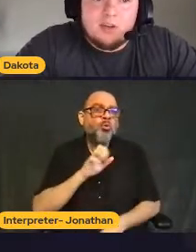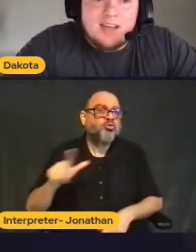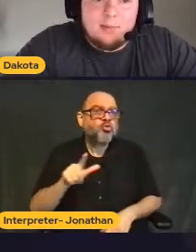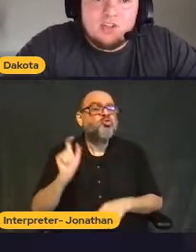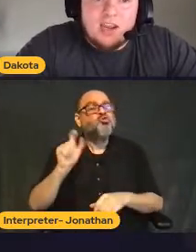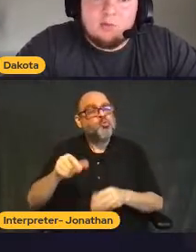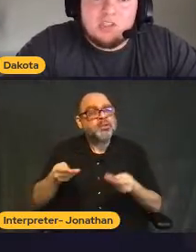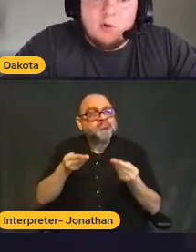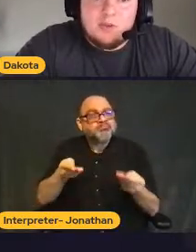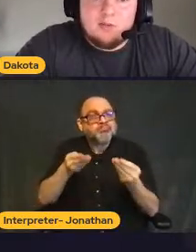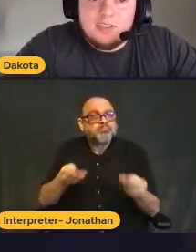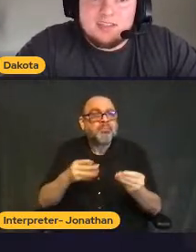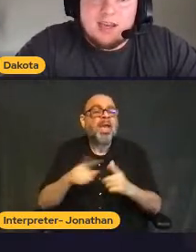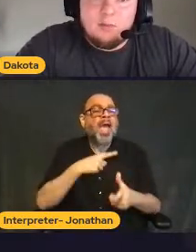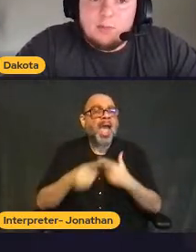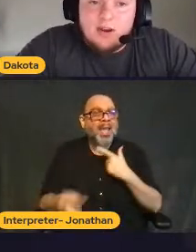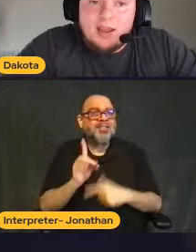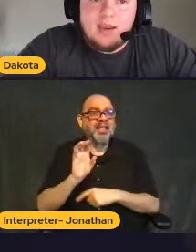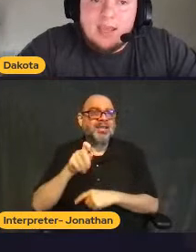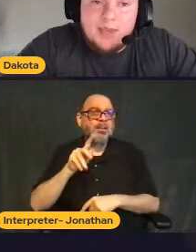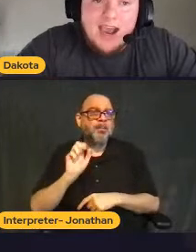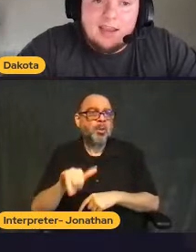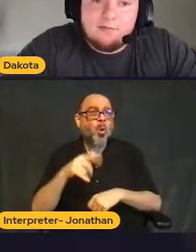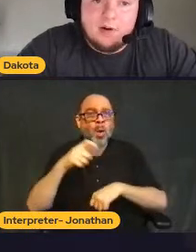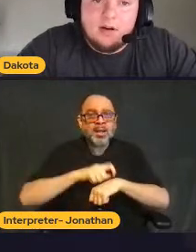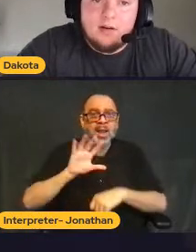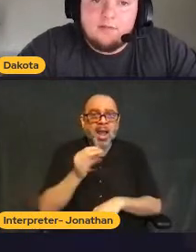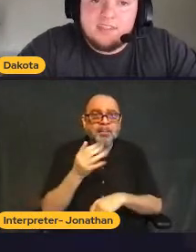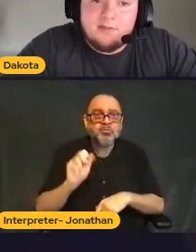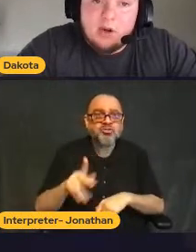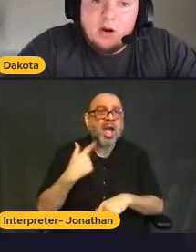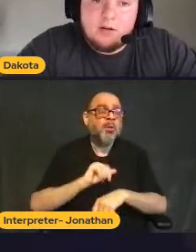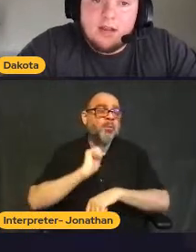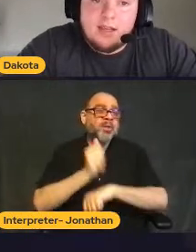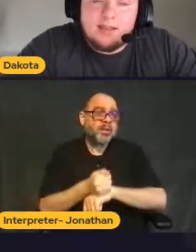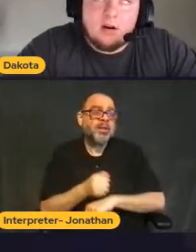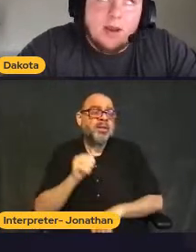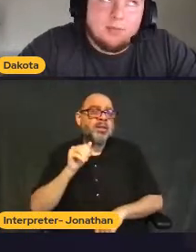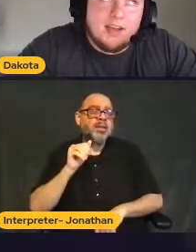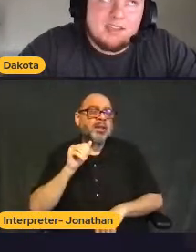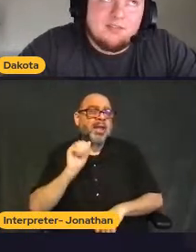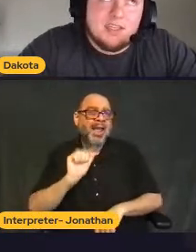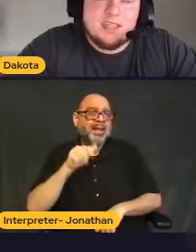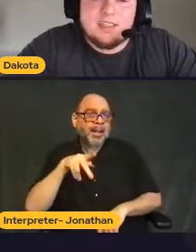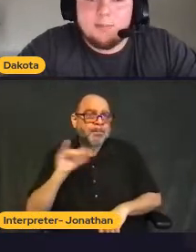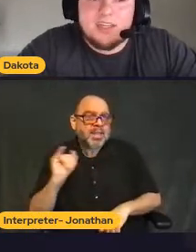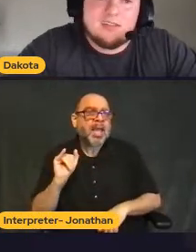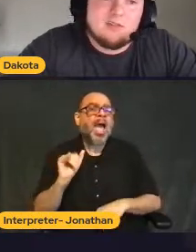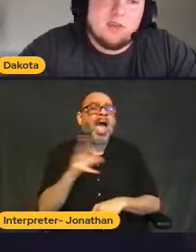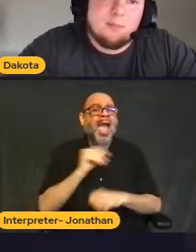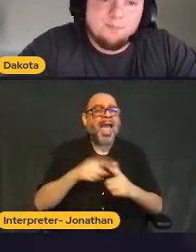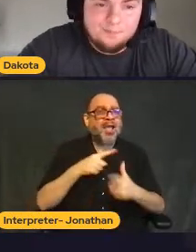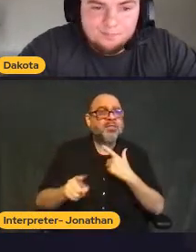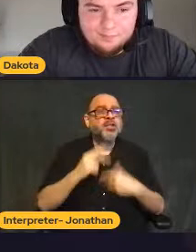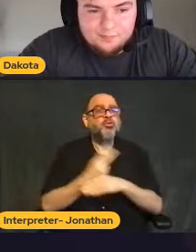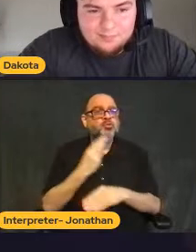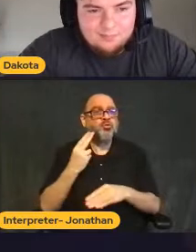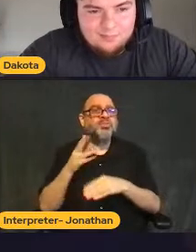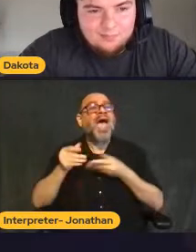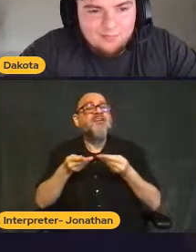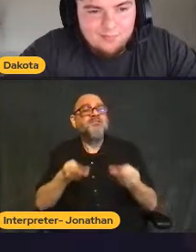or a deploy time check, which is what we do at Steady. We put an API in front of CF Guard and let our pipelines feed the templates to them.